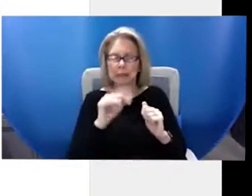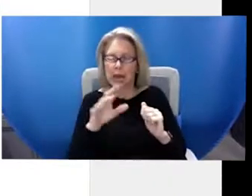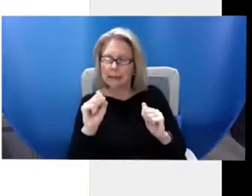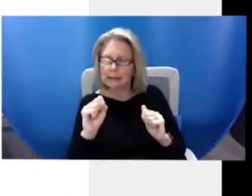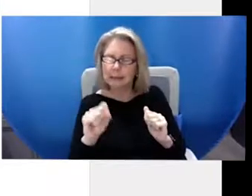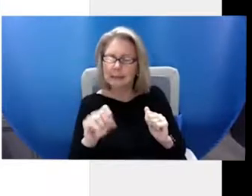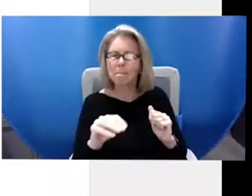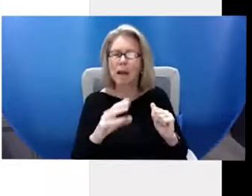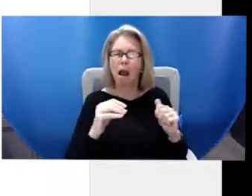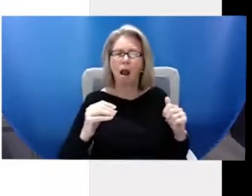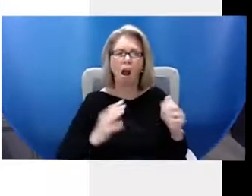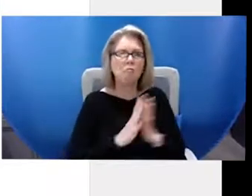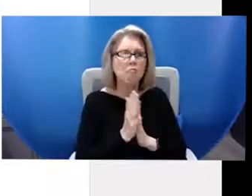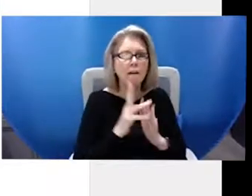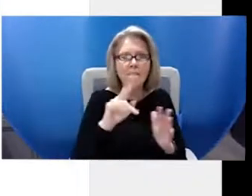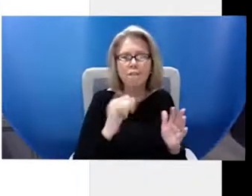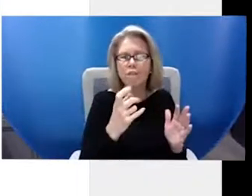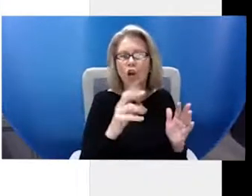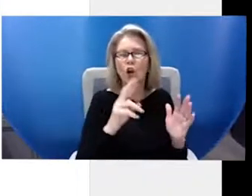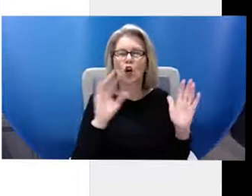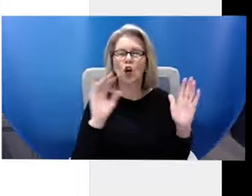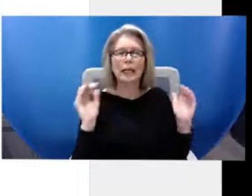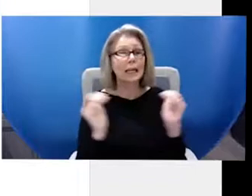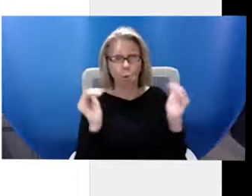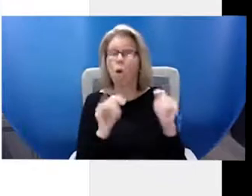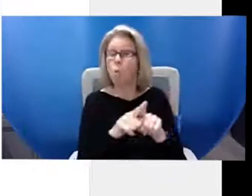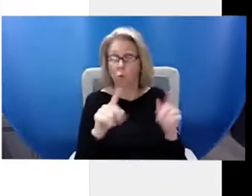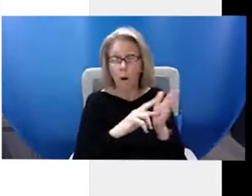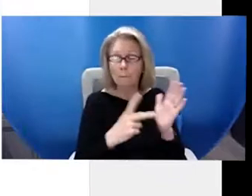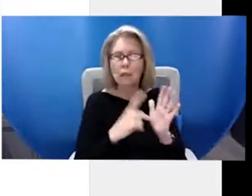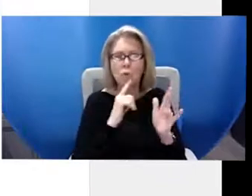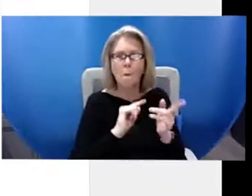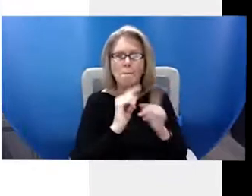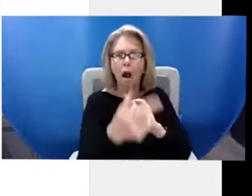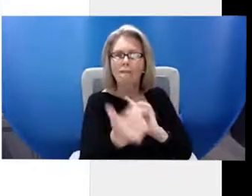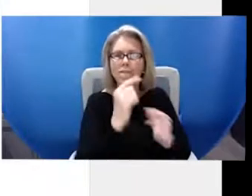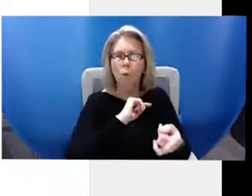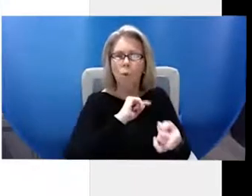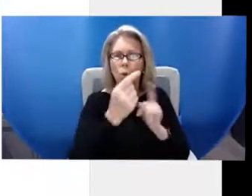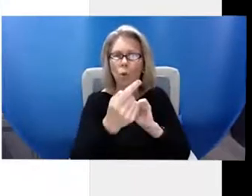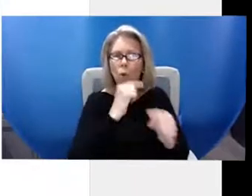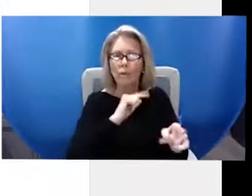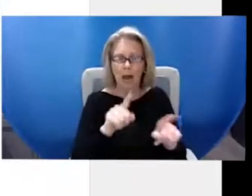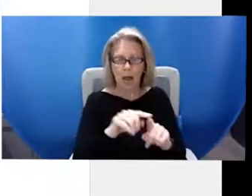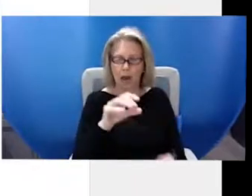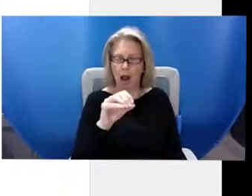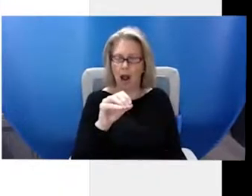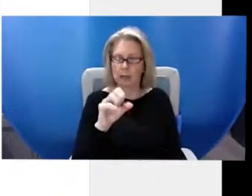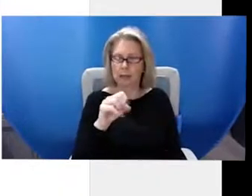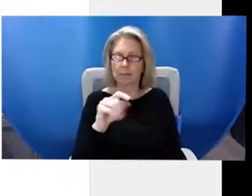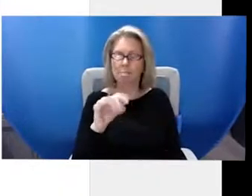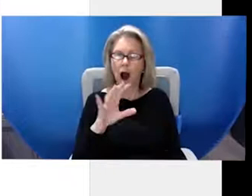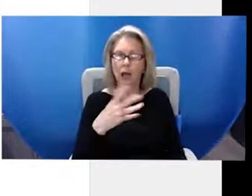and vigor, that from which something unpredictable emanates. It equally implies crossing back and forth, like